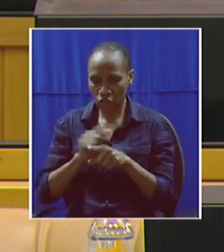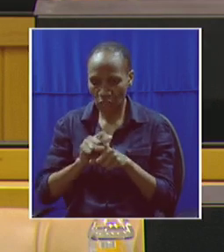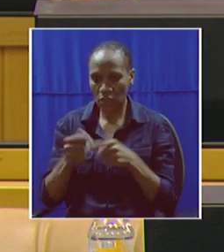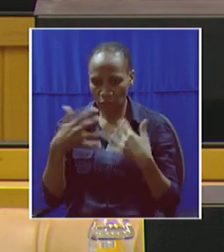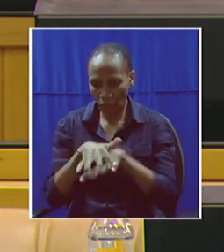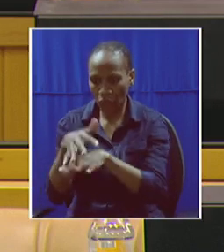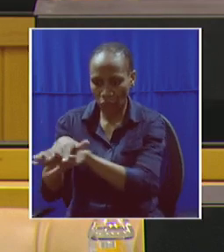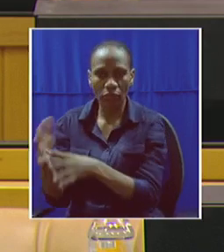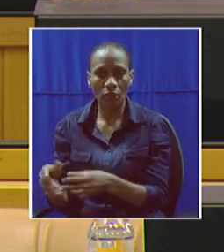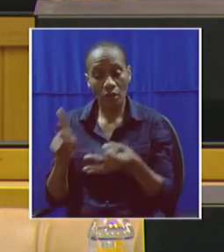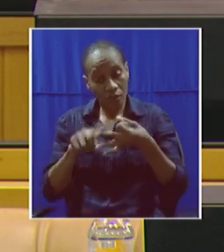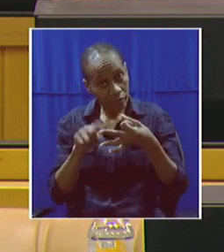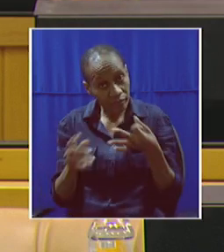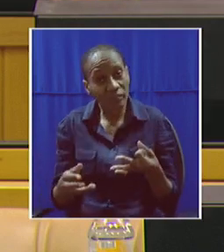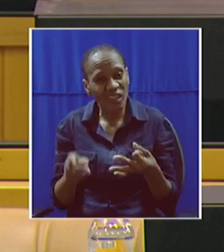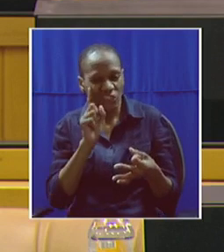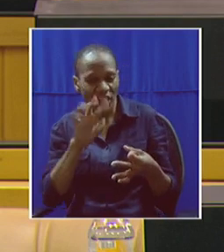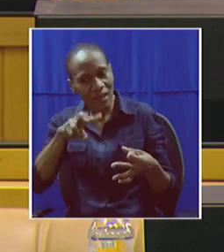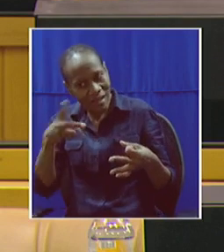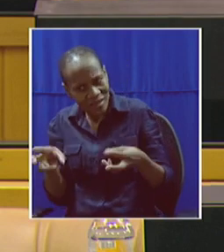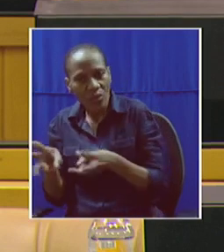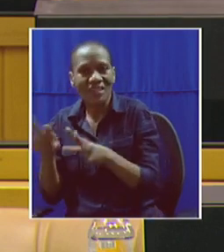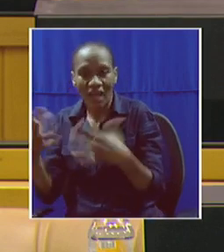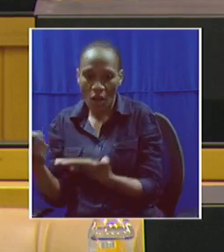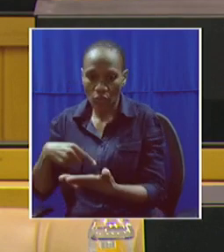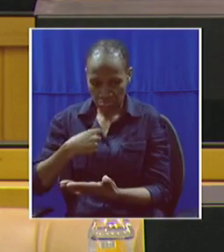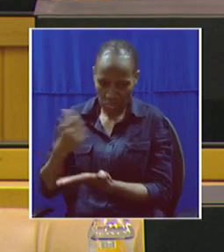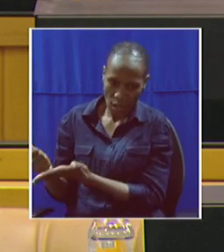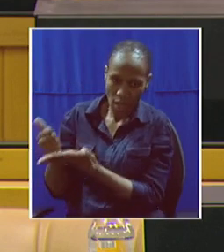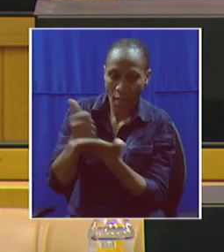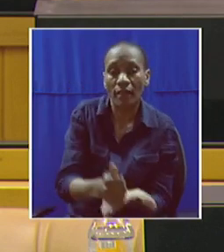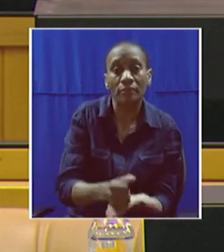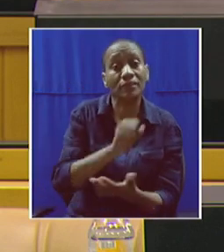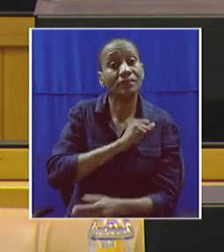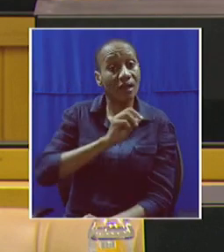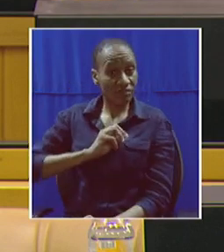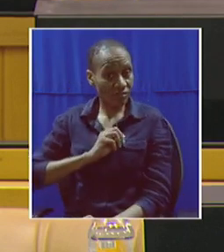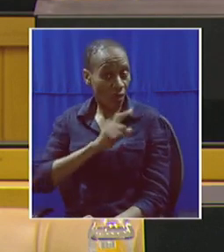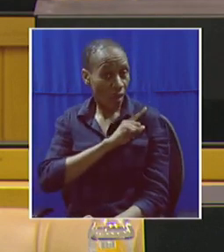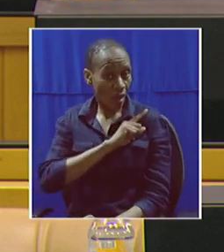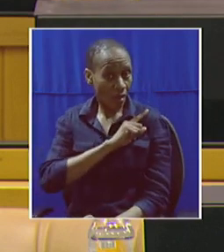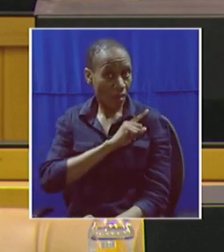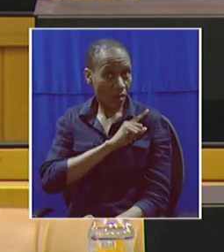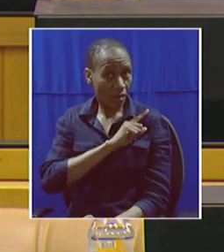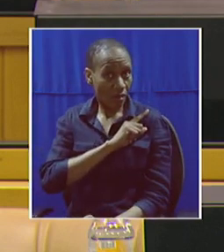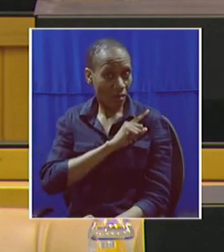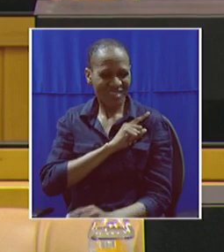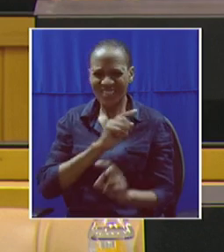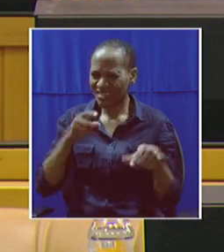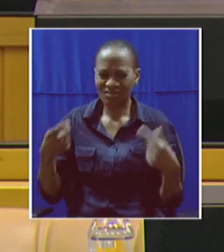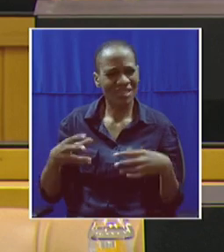other areas that we can assist employees so that we don't take